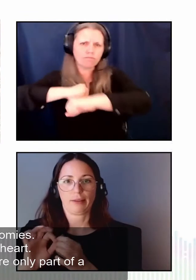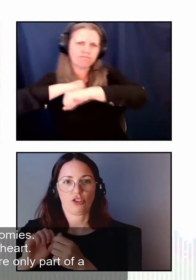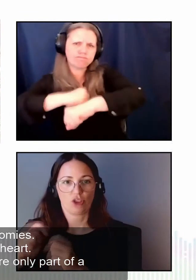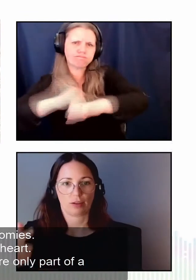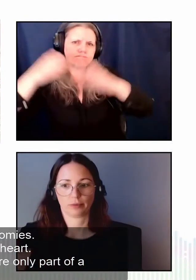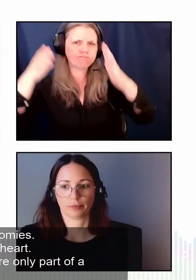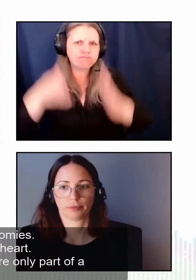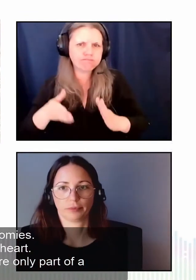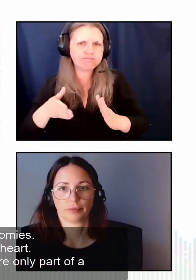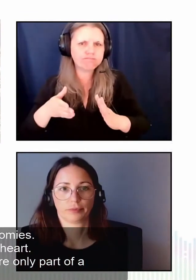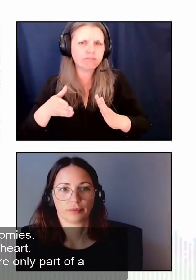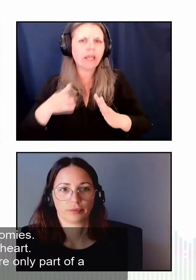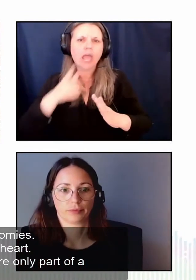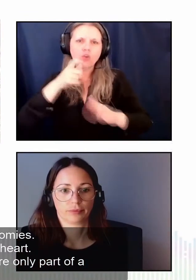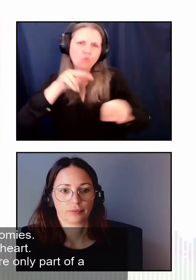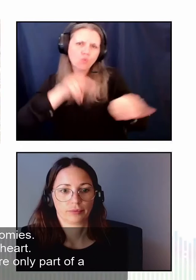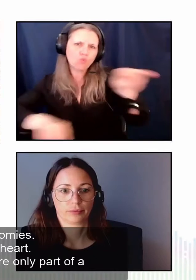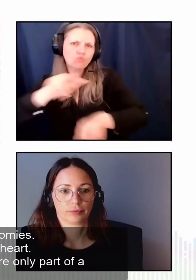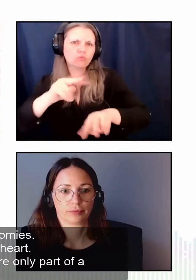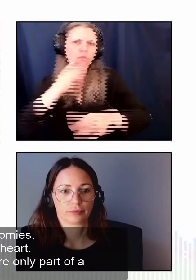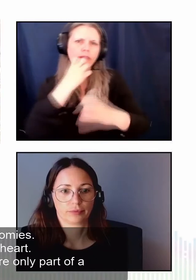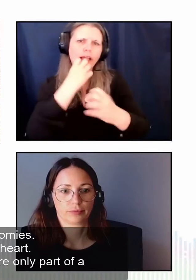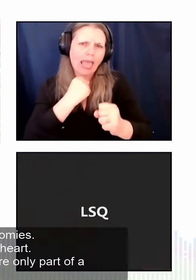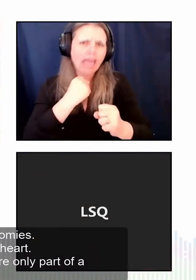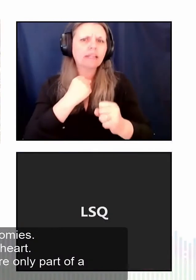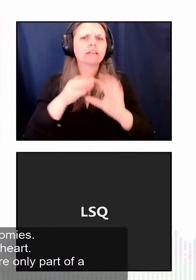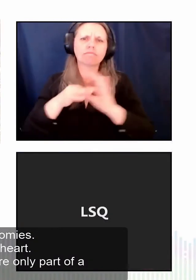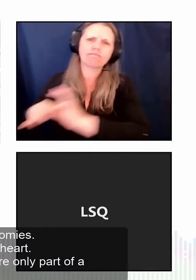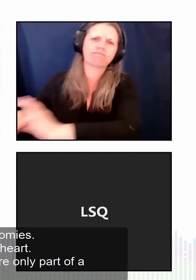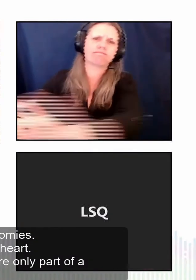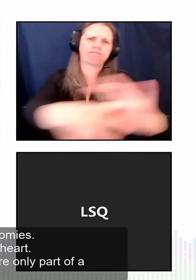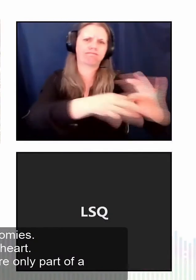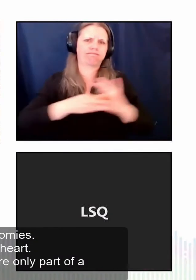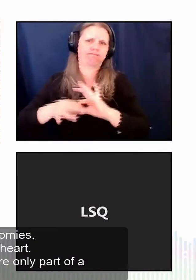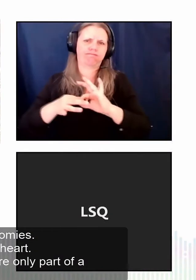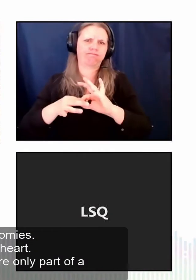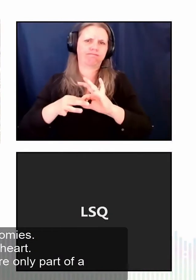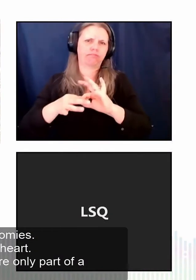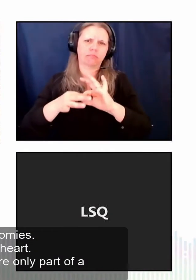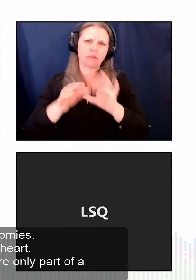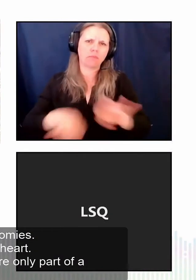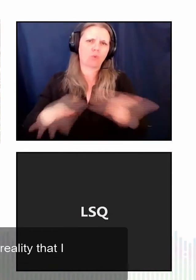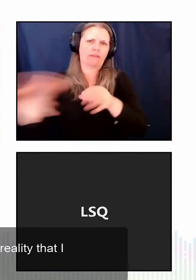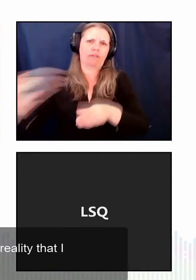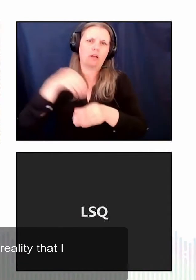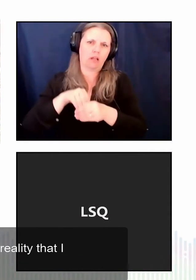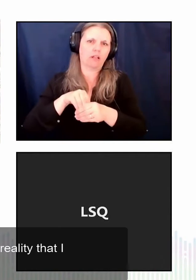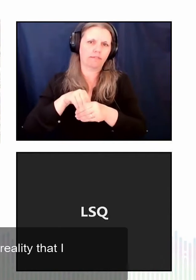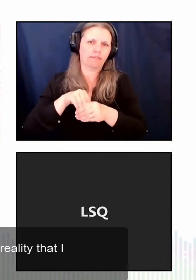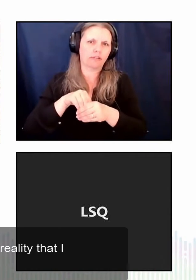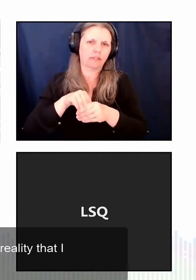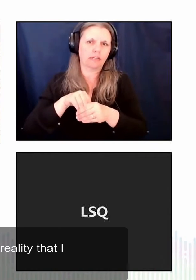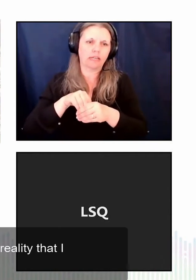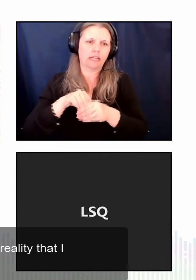bigger picture, but a very big part of it, actually. They are very,